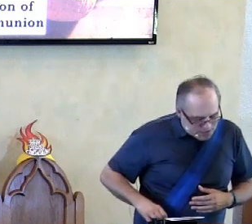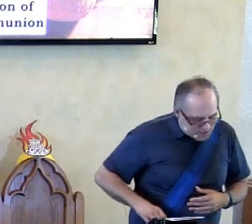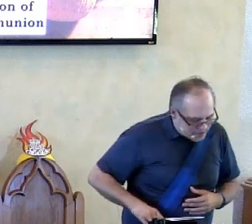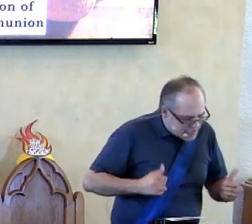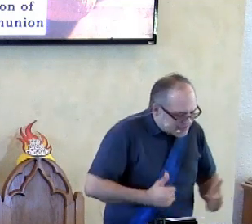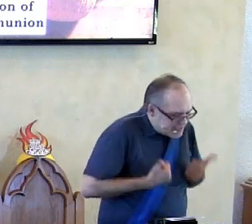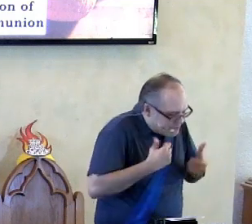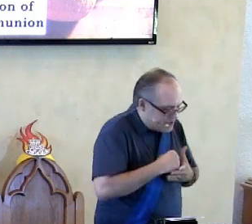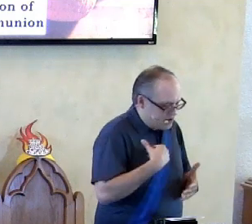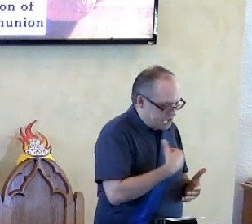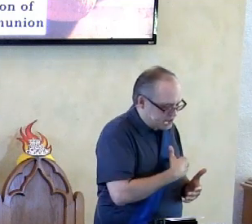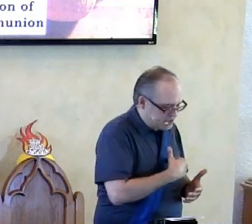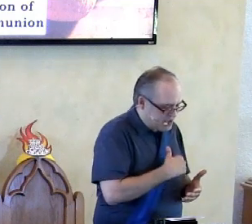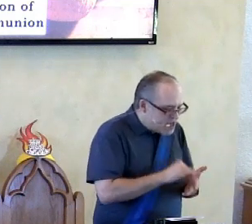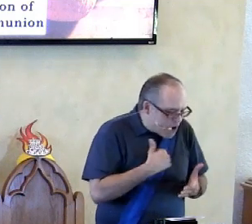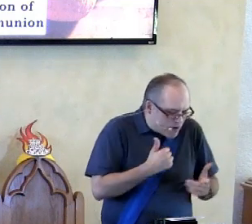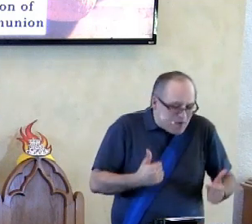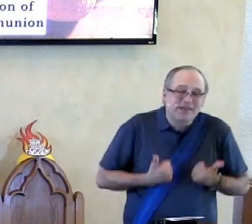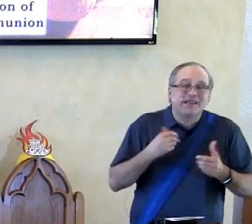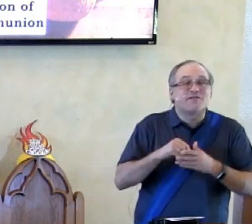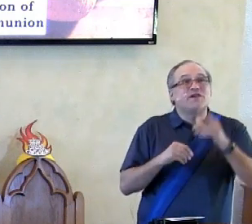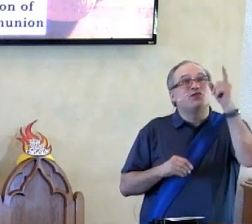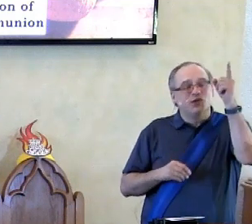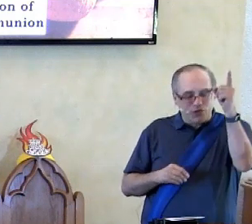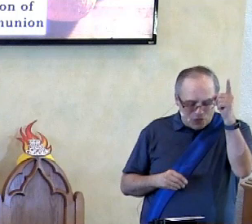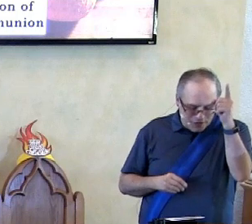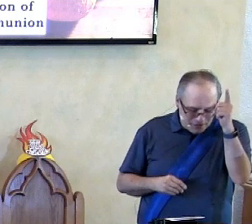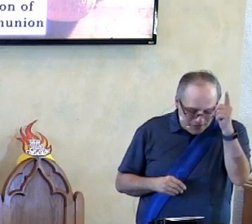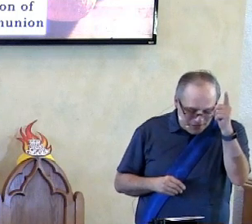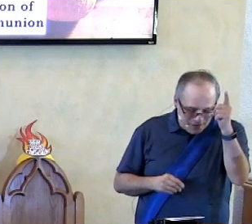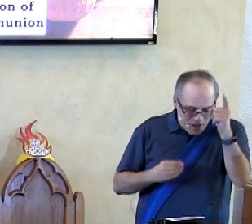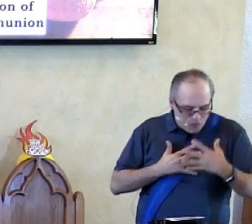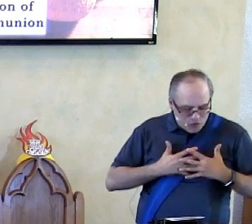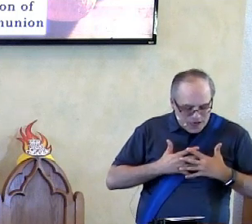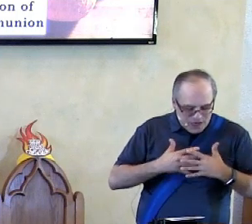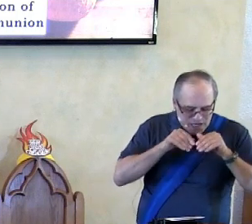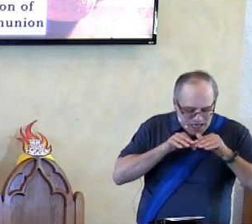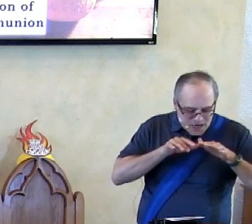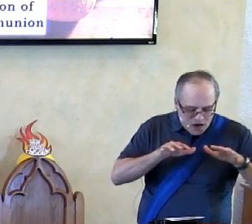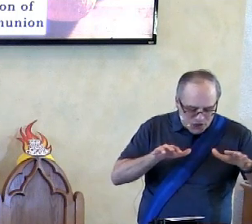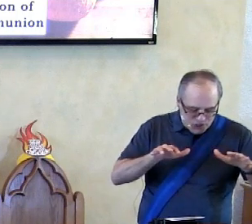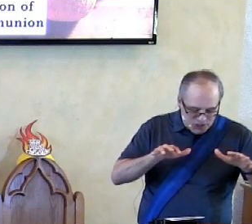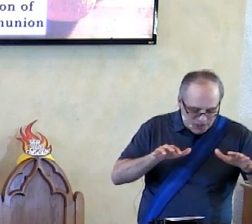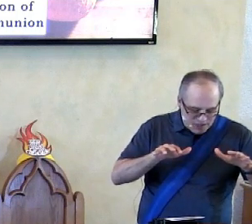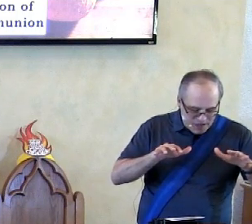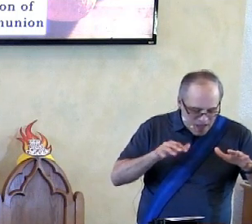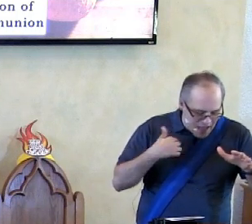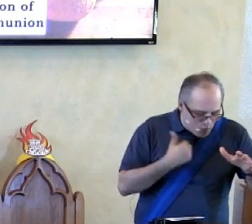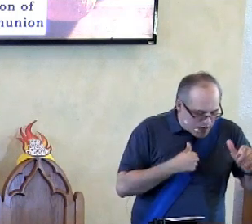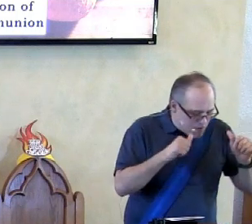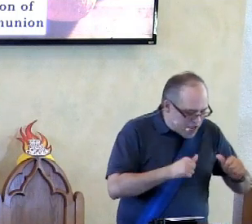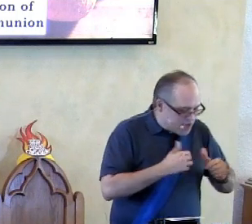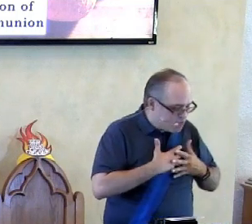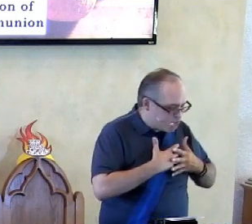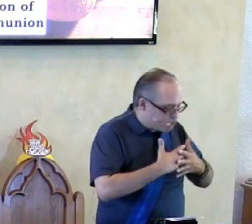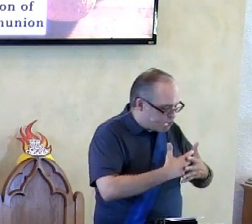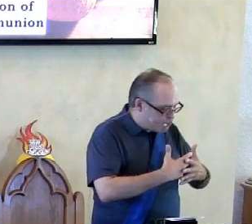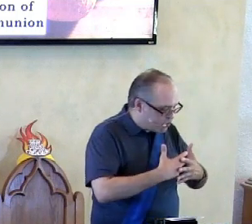Christ, live in us, that we may live in you. Breathe in us, that we